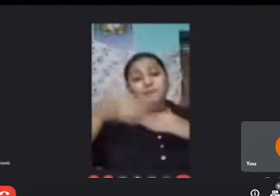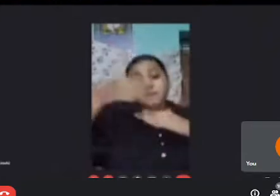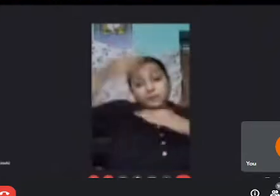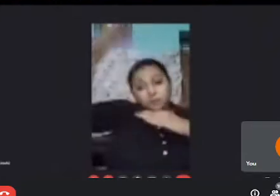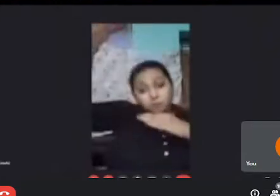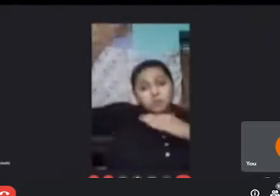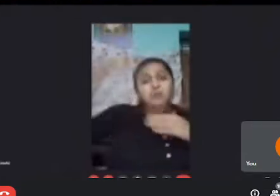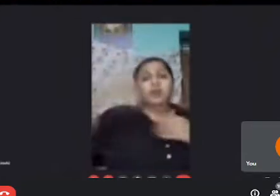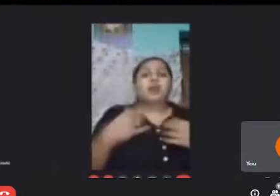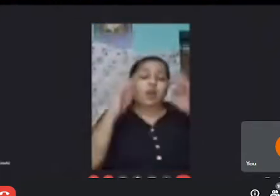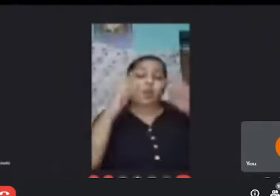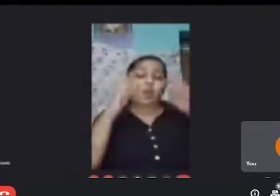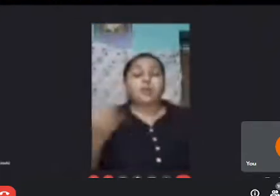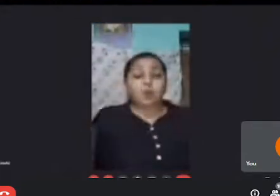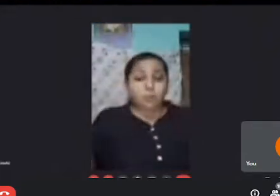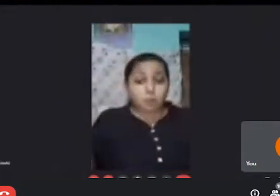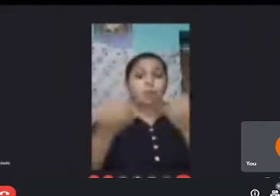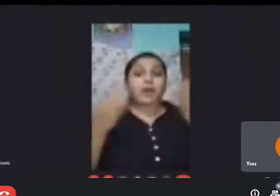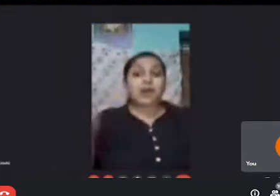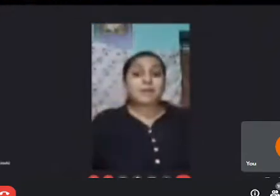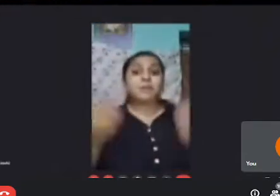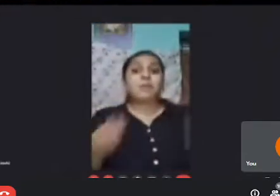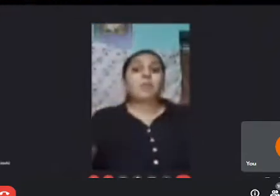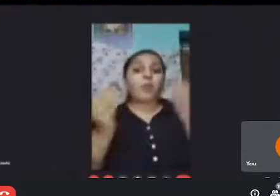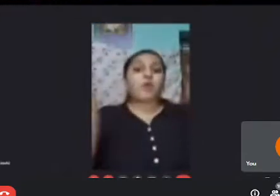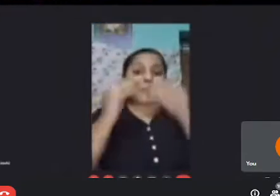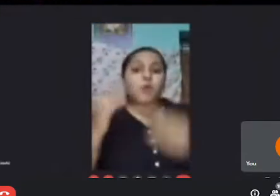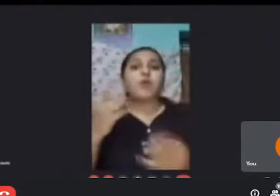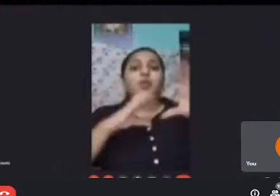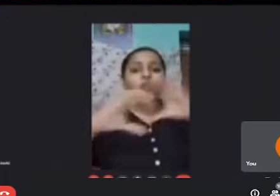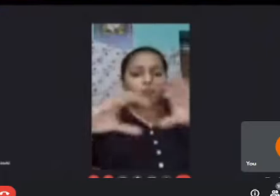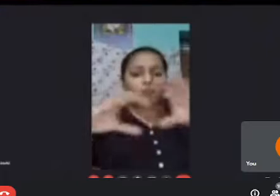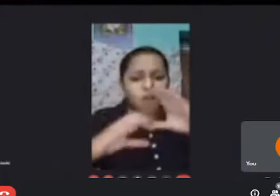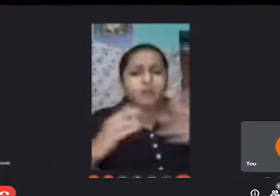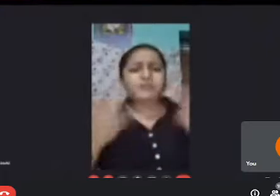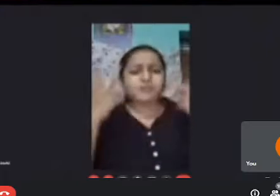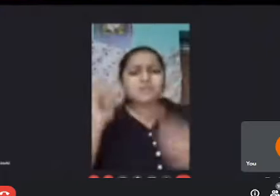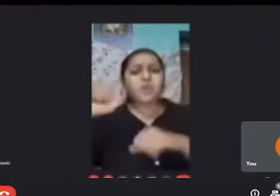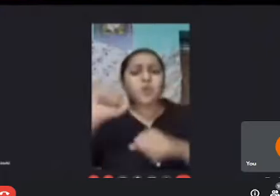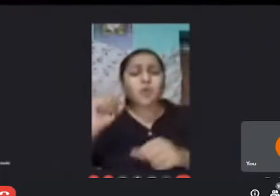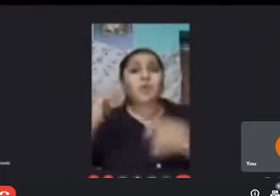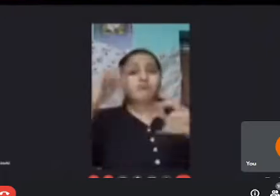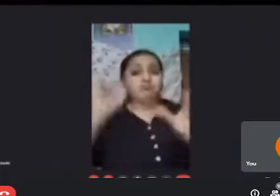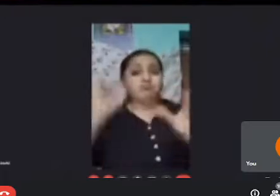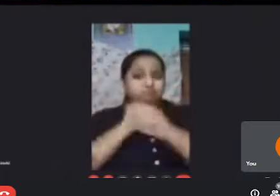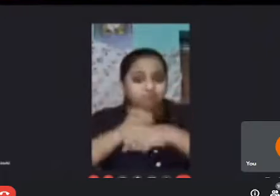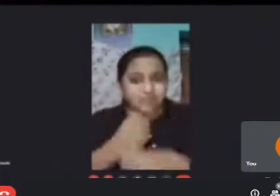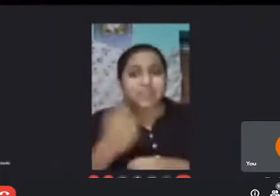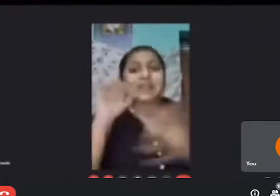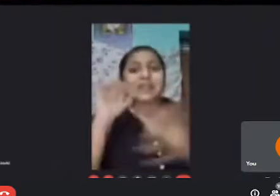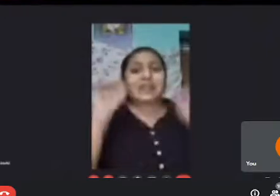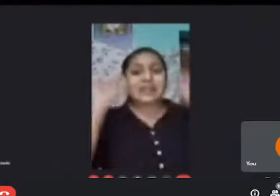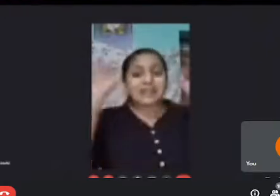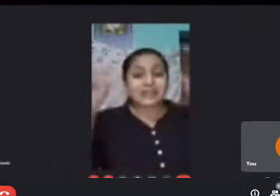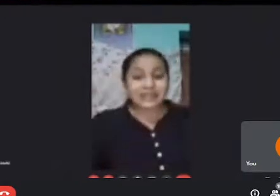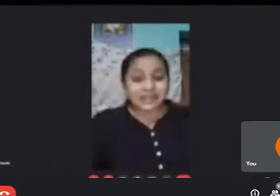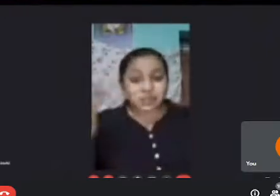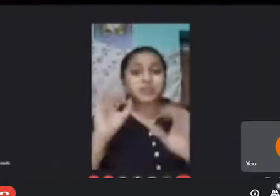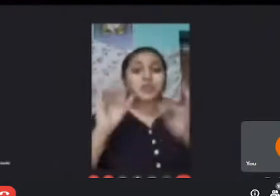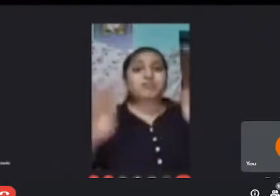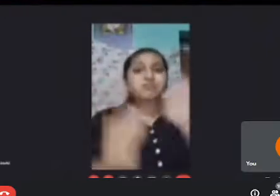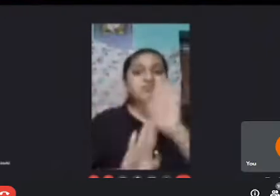talks to learn more about your practices and innovations in